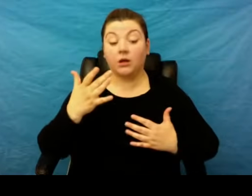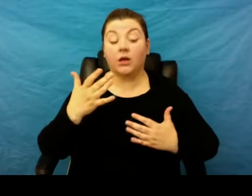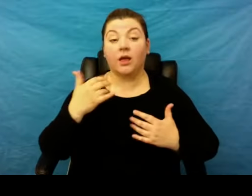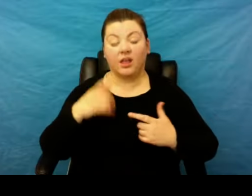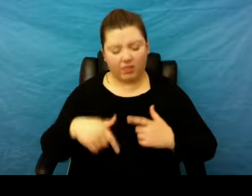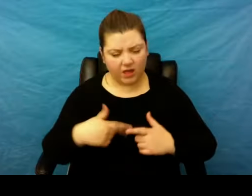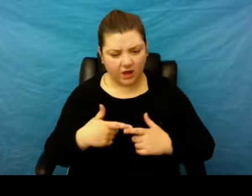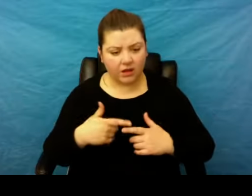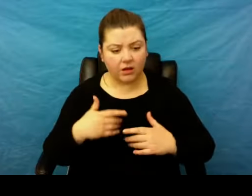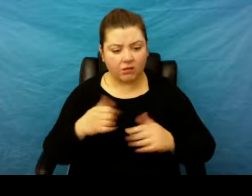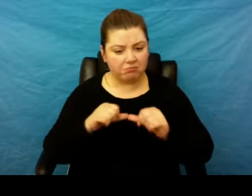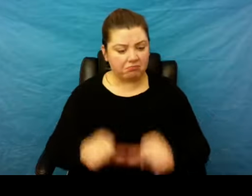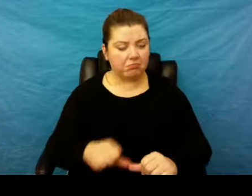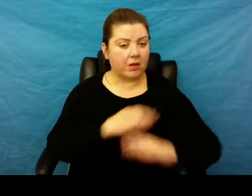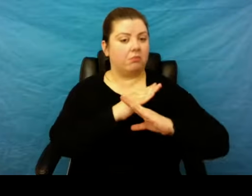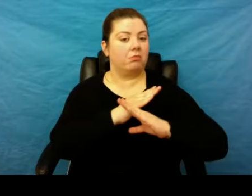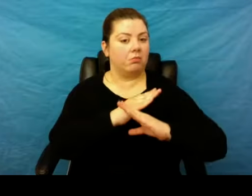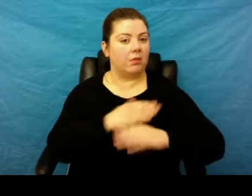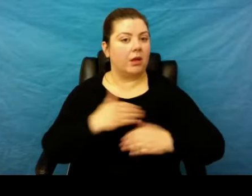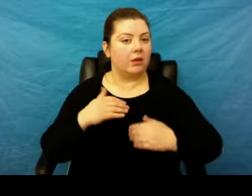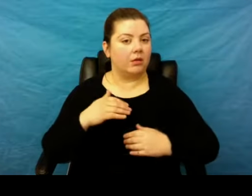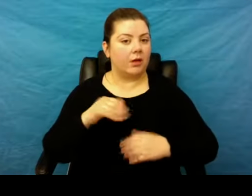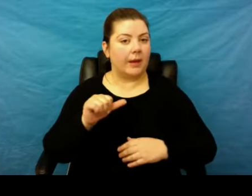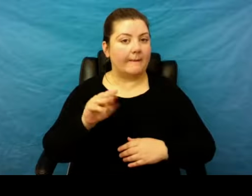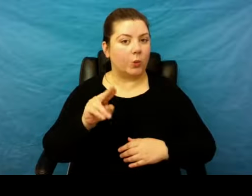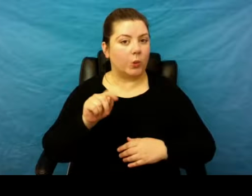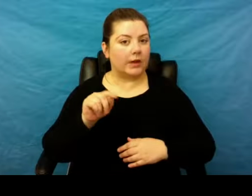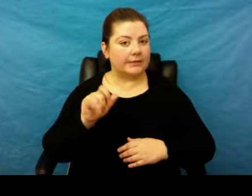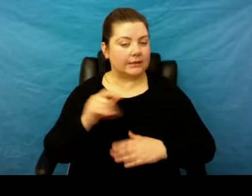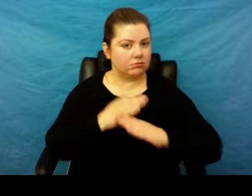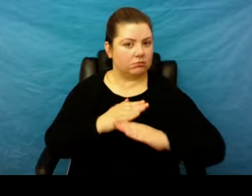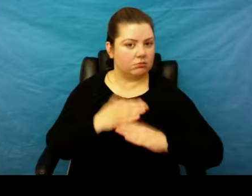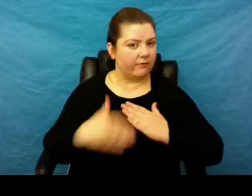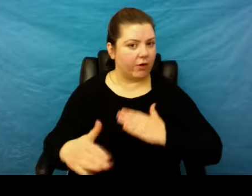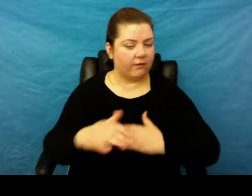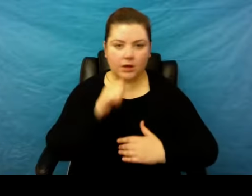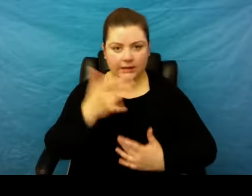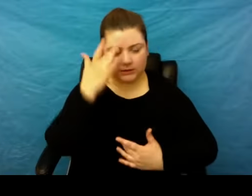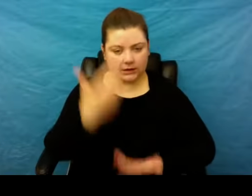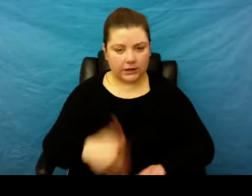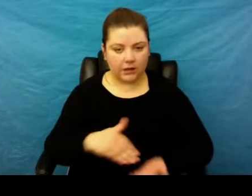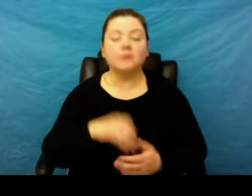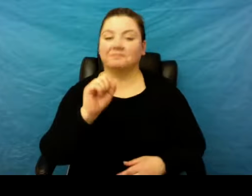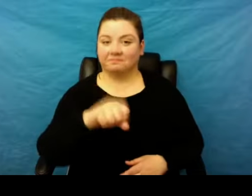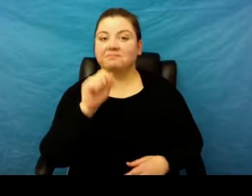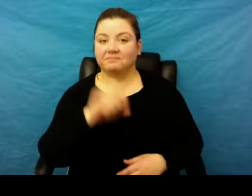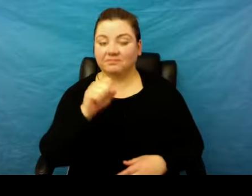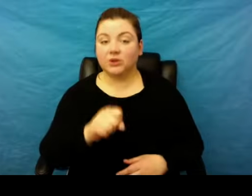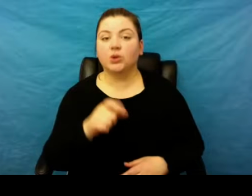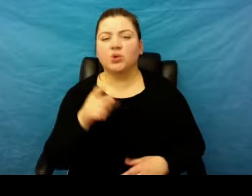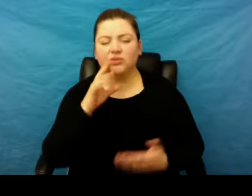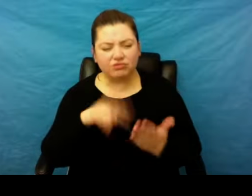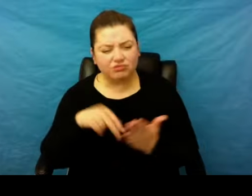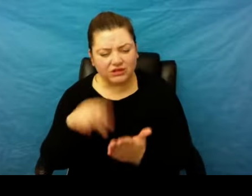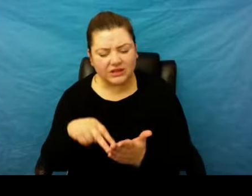having rebound symptoms is usually the fact that they just haven't fully resolved the disease.